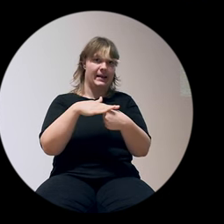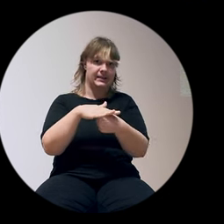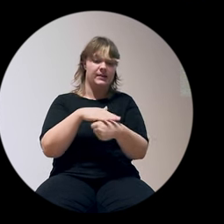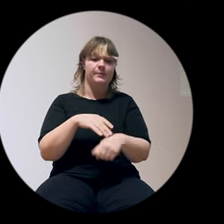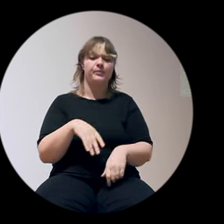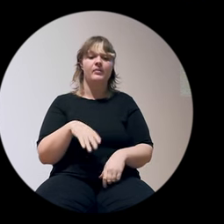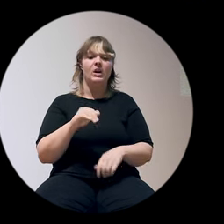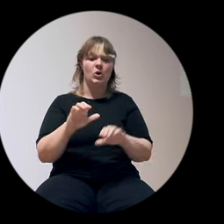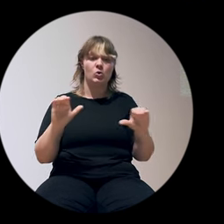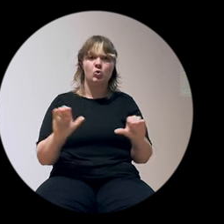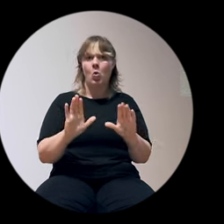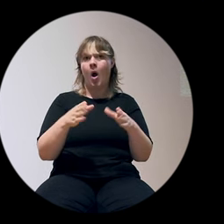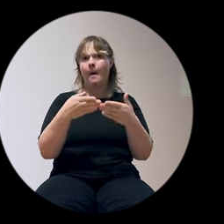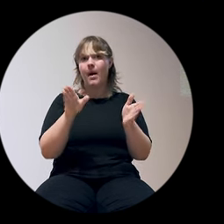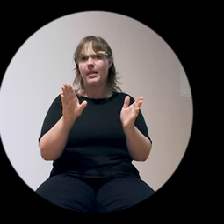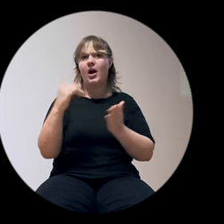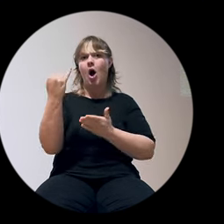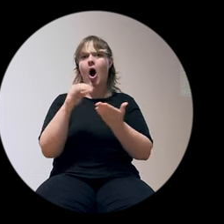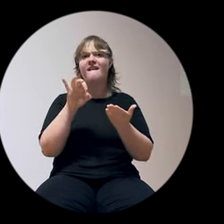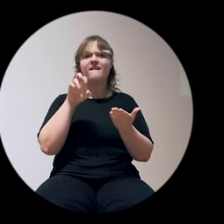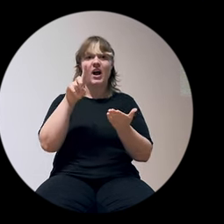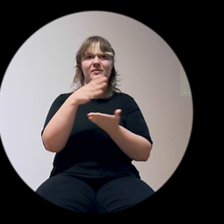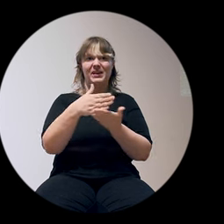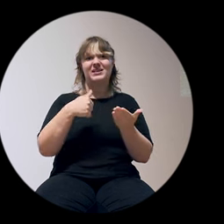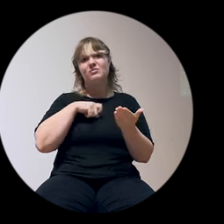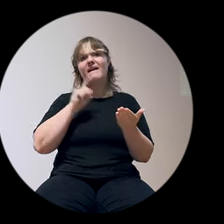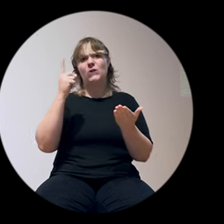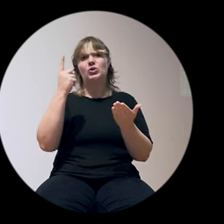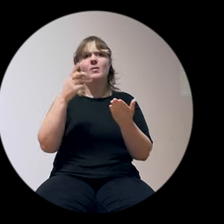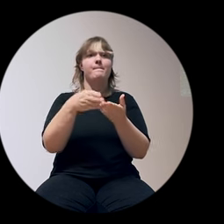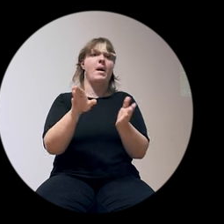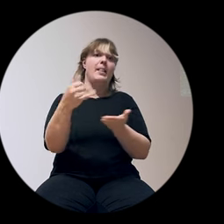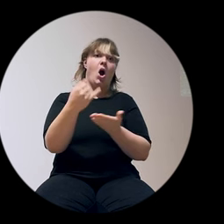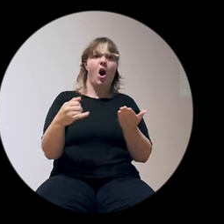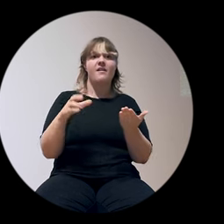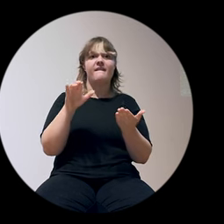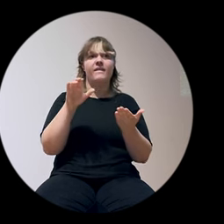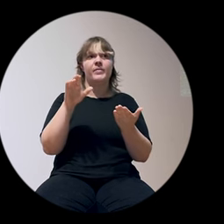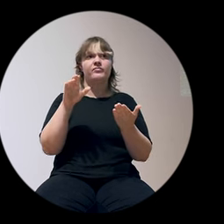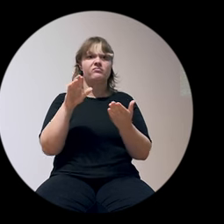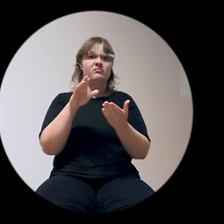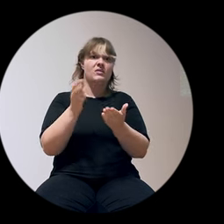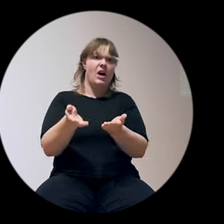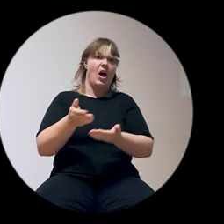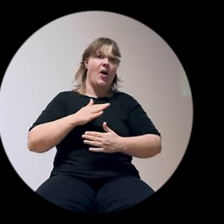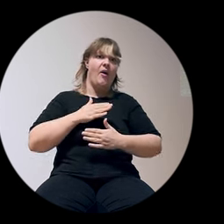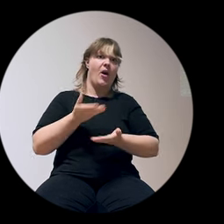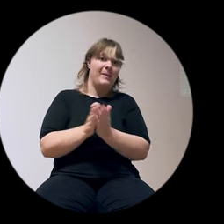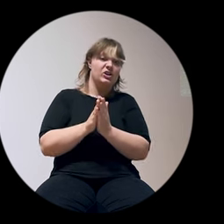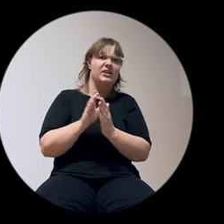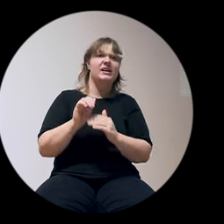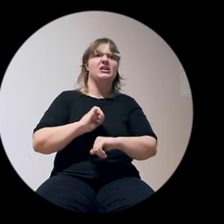do a public art fund piece. So this is my first public art fund commission. This will be up till March. The title